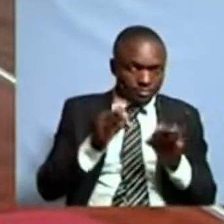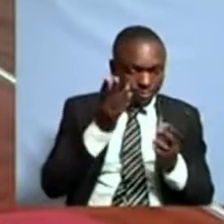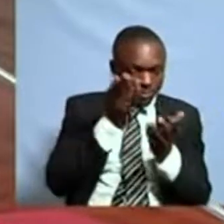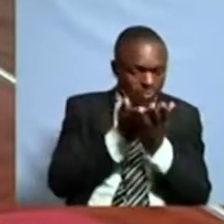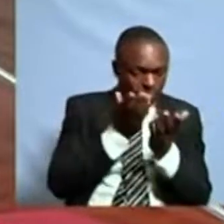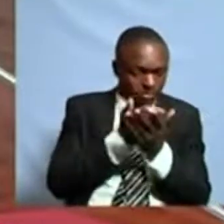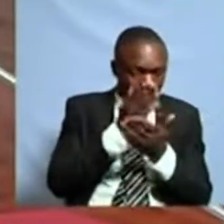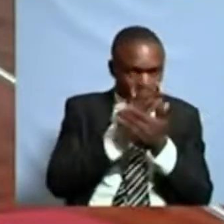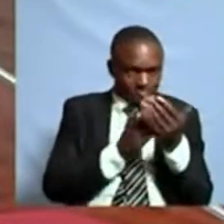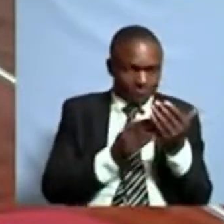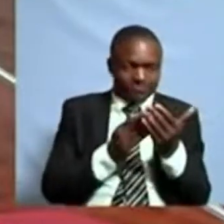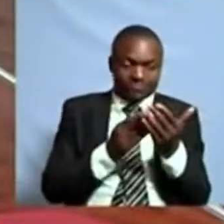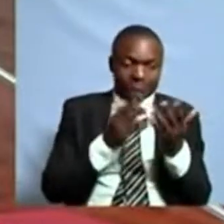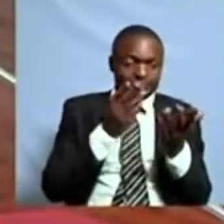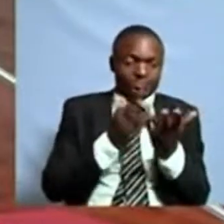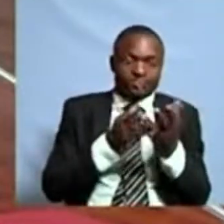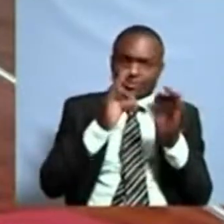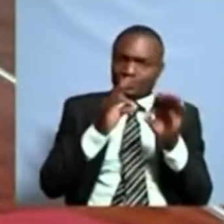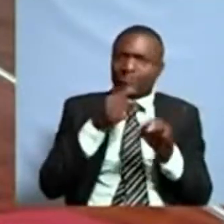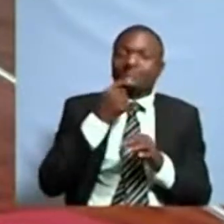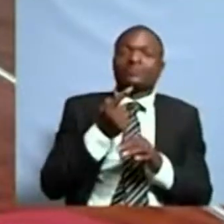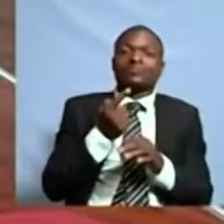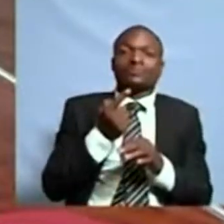proposing something, like in this case, when we say